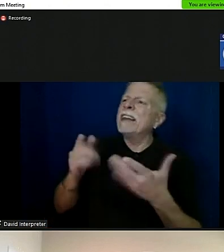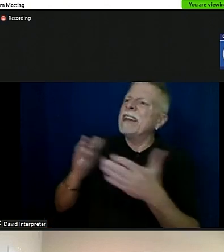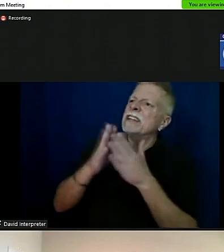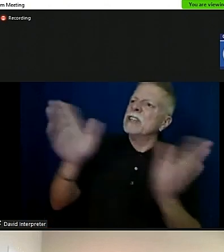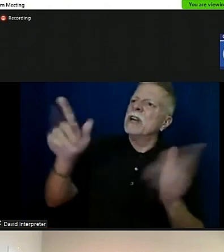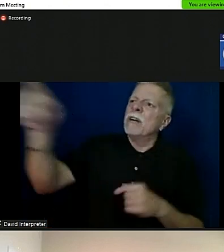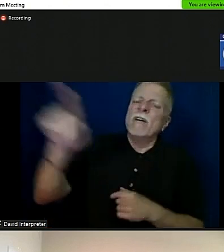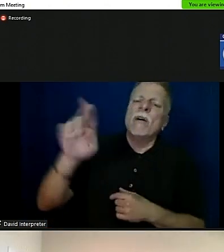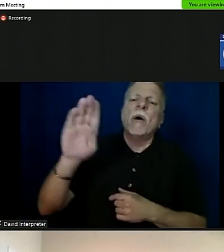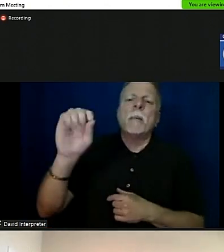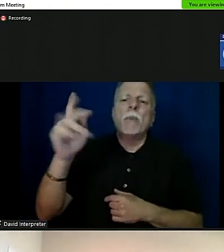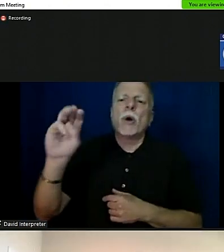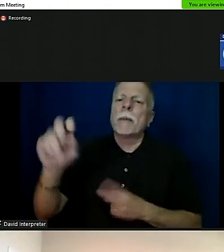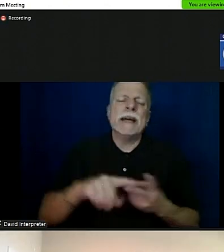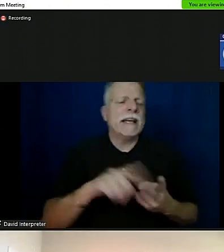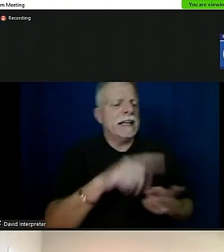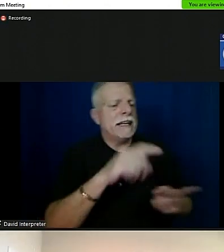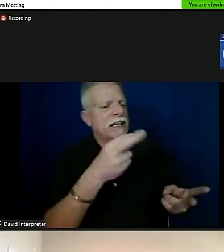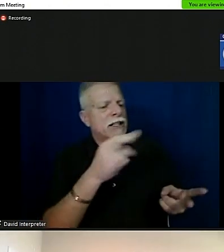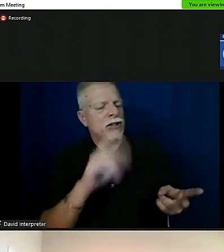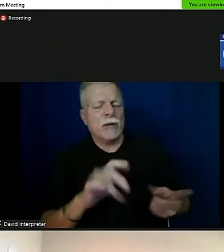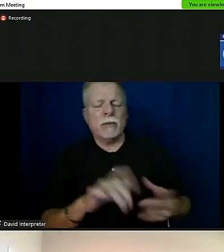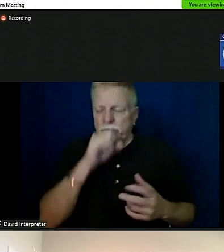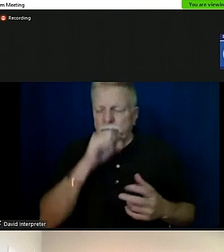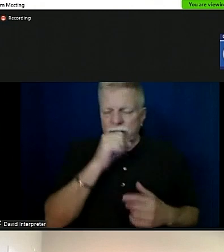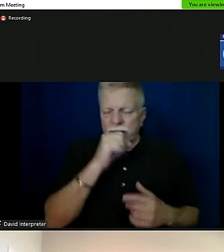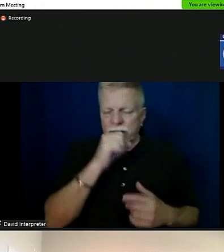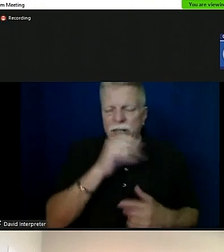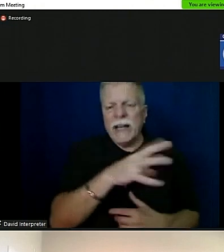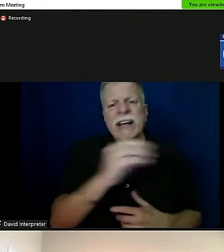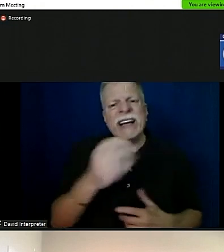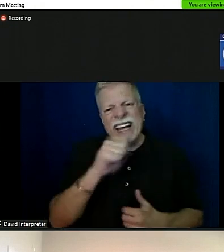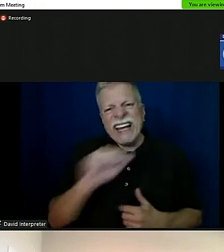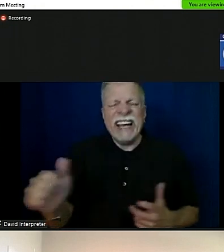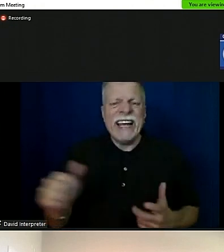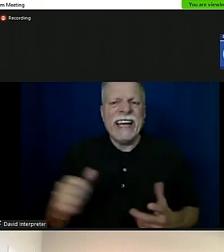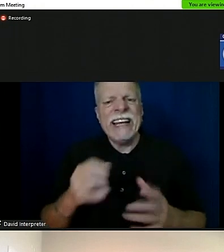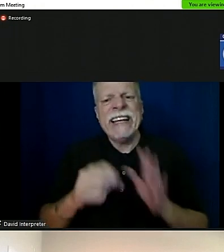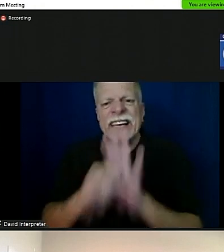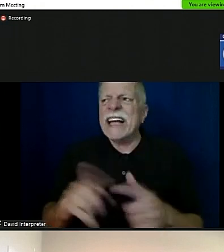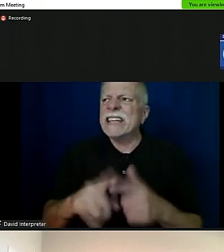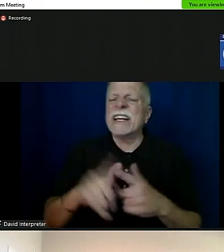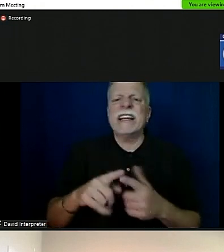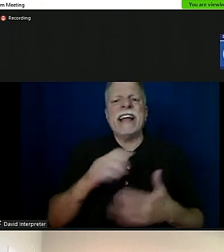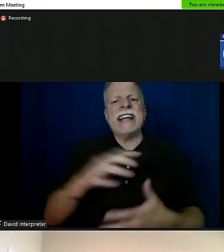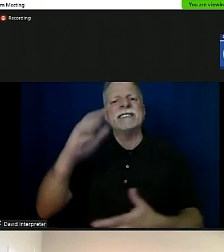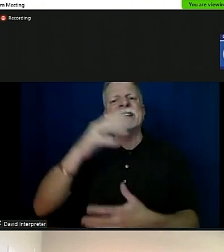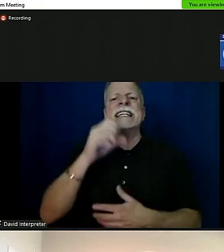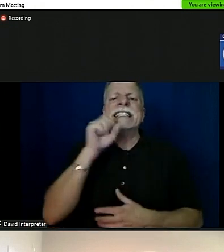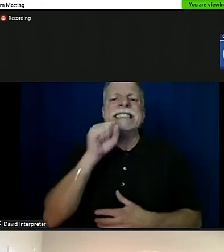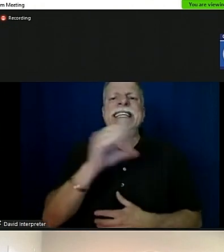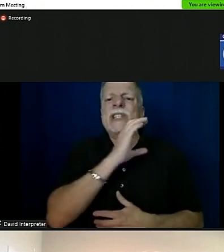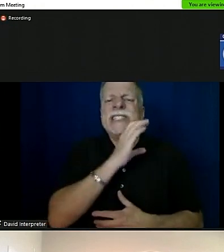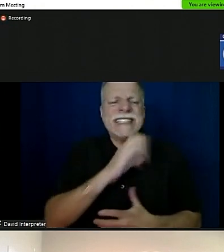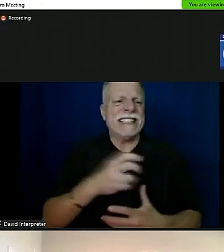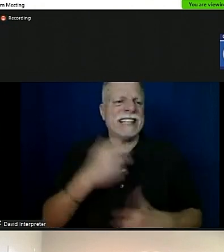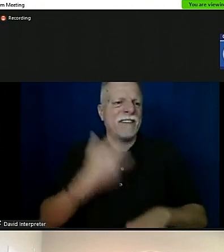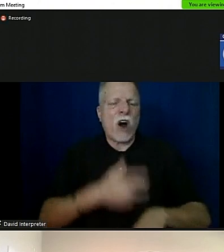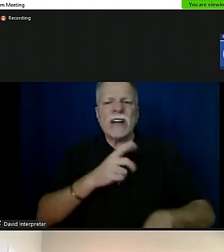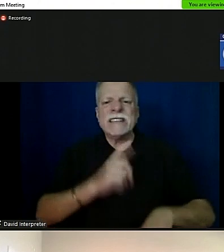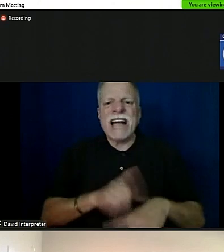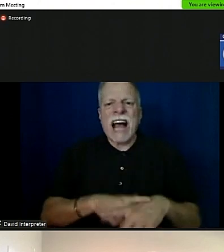there any fresh indications that seniors are having trouble navigating the vaccine system, as they're the key group right